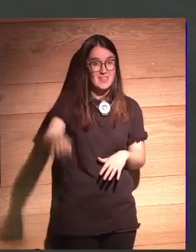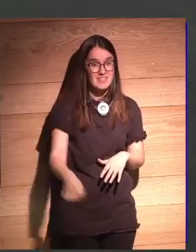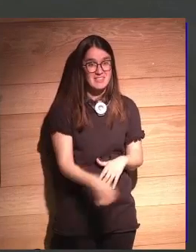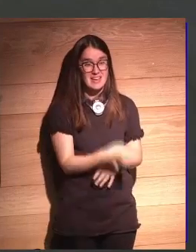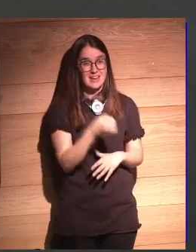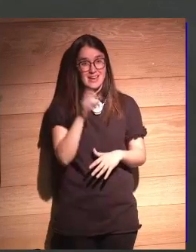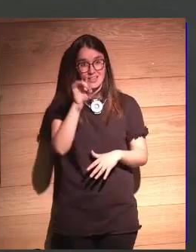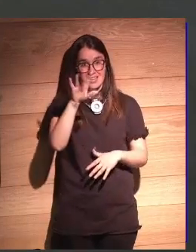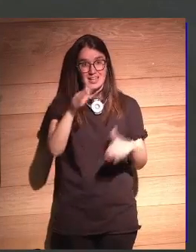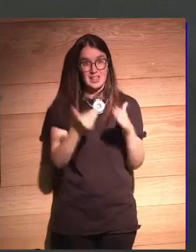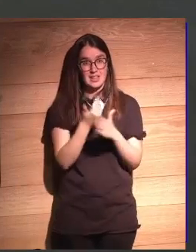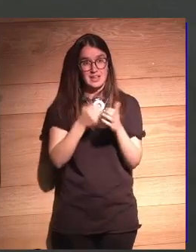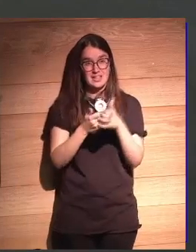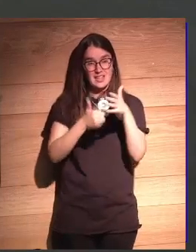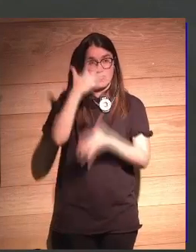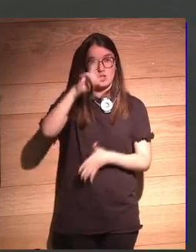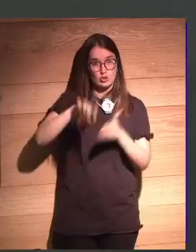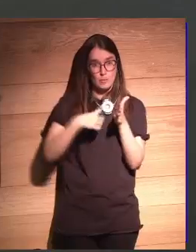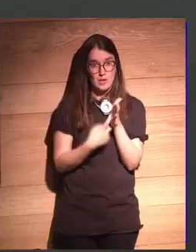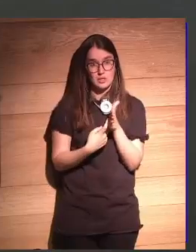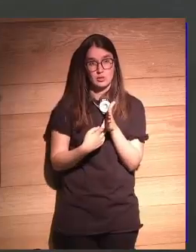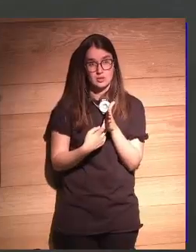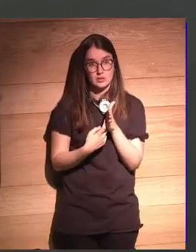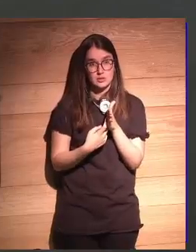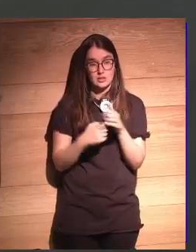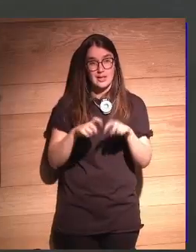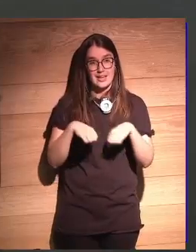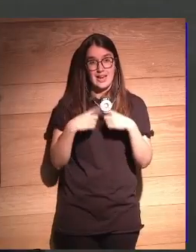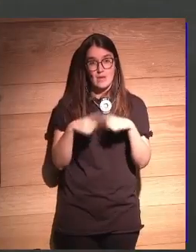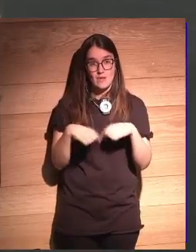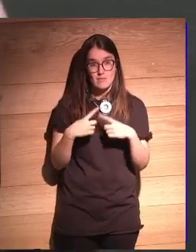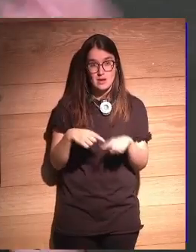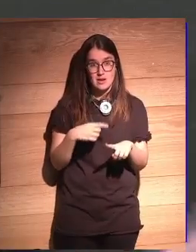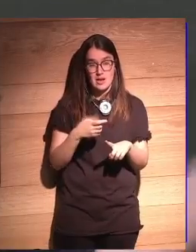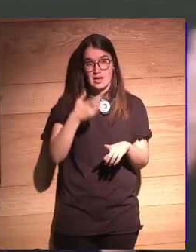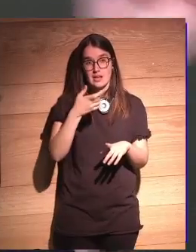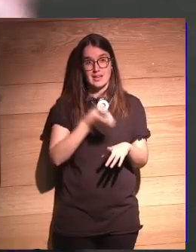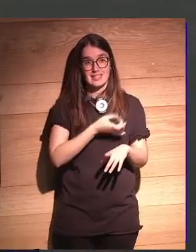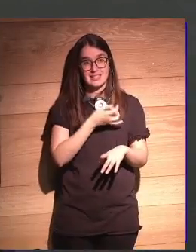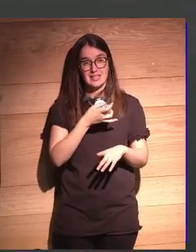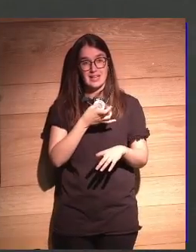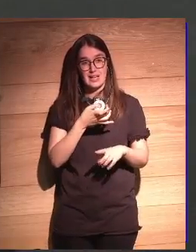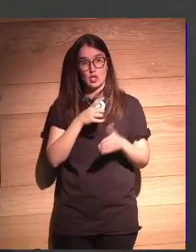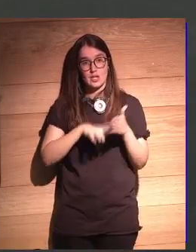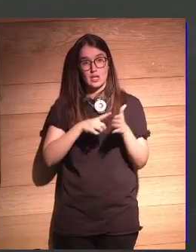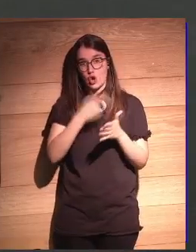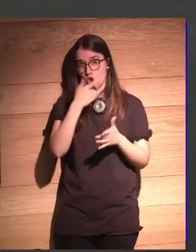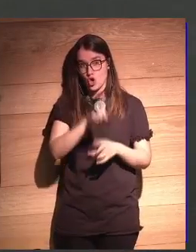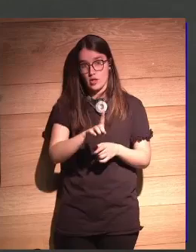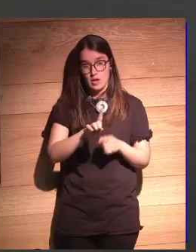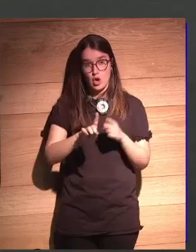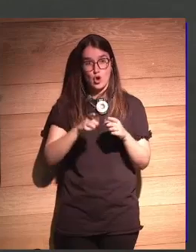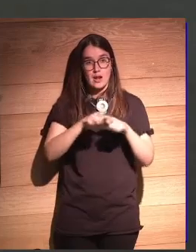them emptying in 15 days full buildings, and the family who doesn't